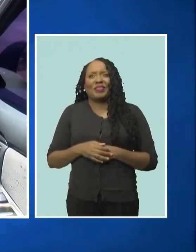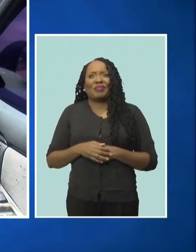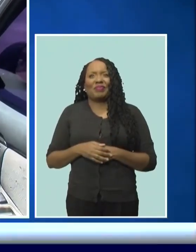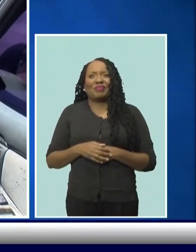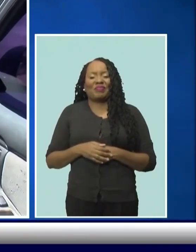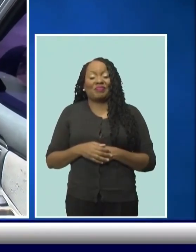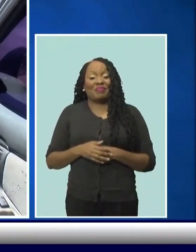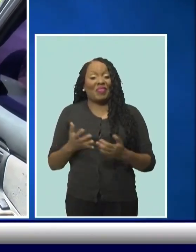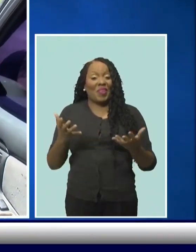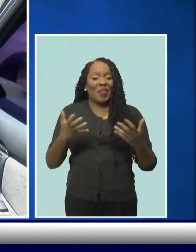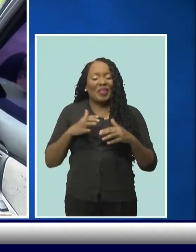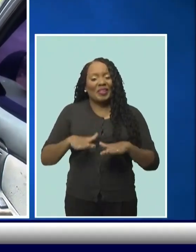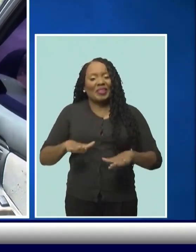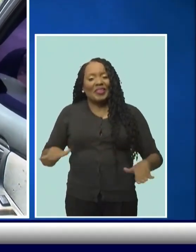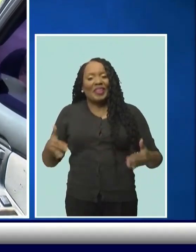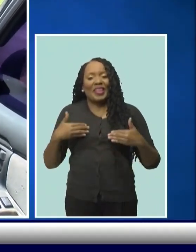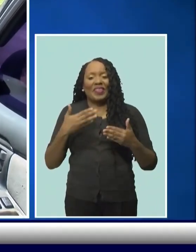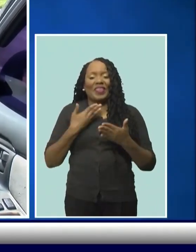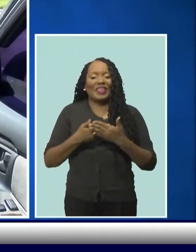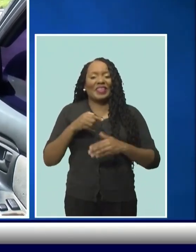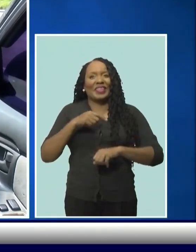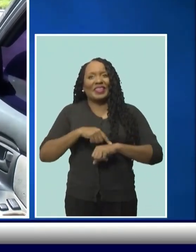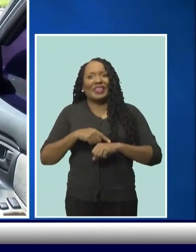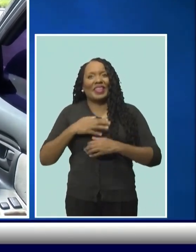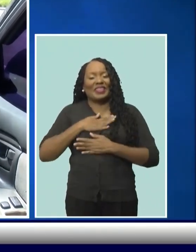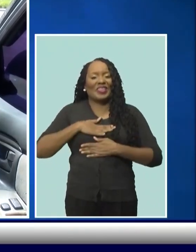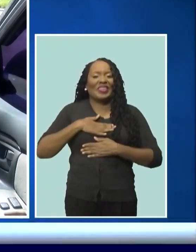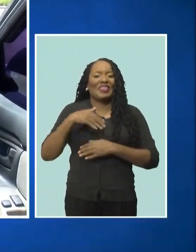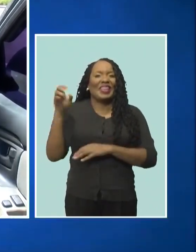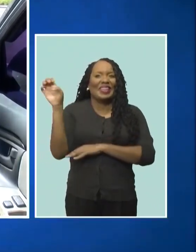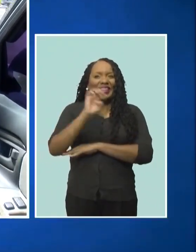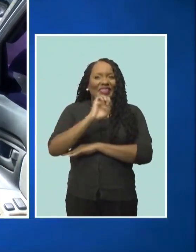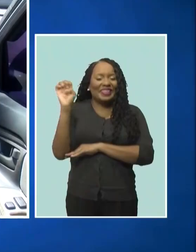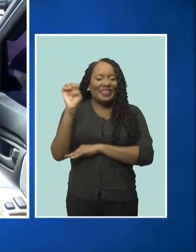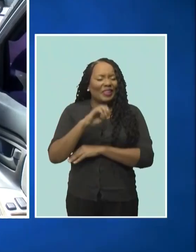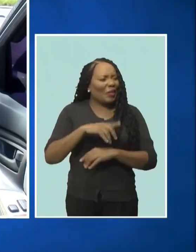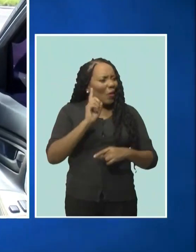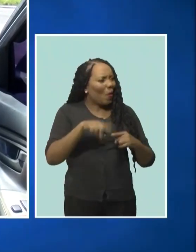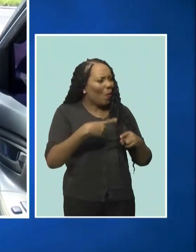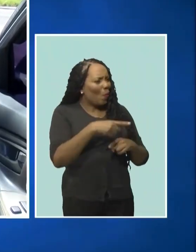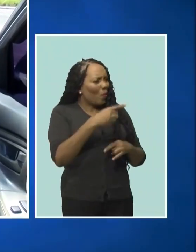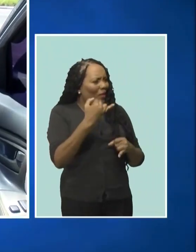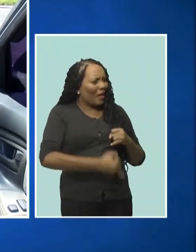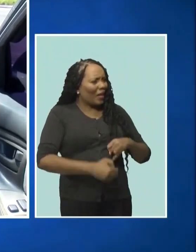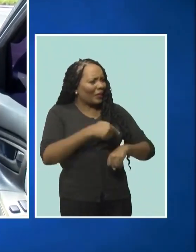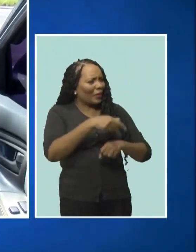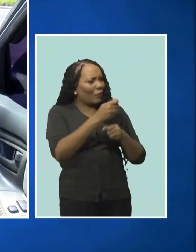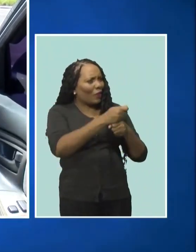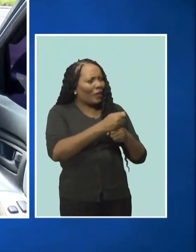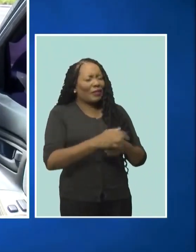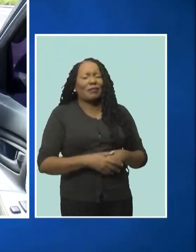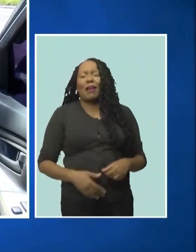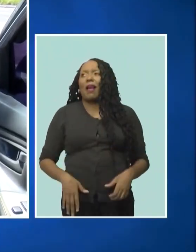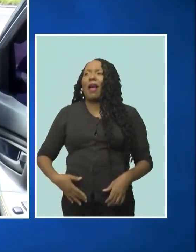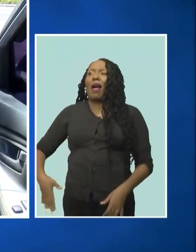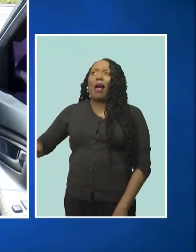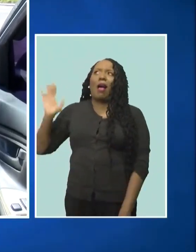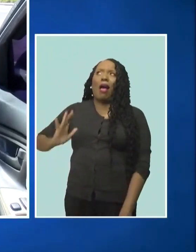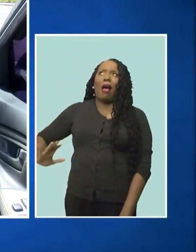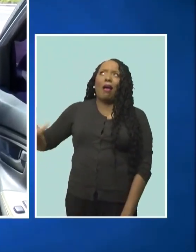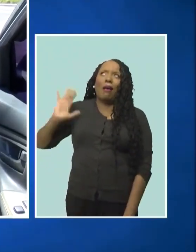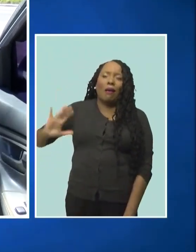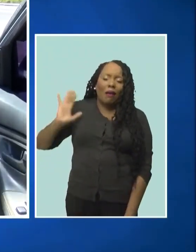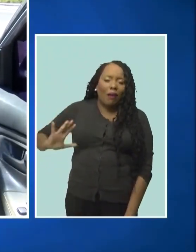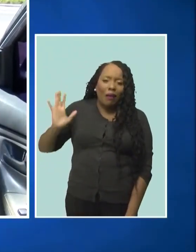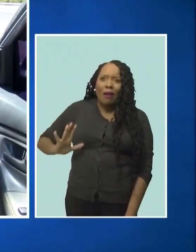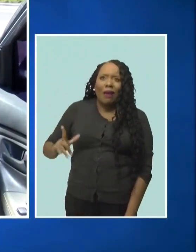know, and enjoy themselves for Easter, you don't know. Yeah. When last you fly a kite? I ain't fly a kite in decades. Not